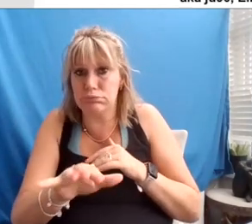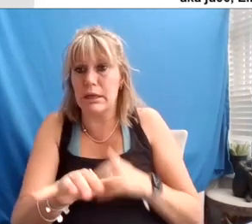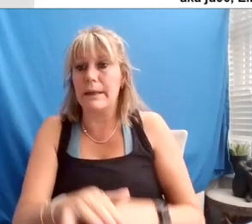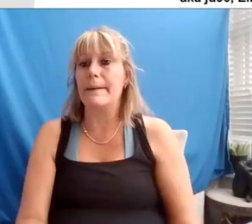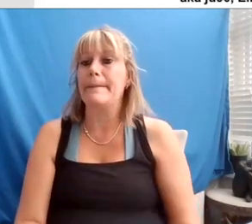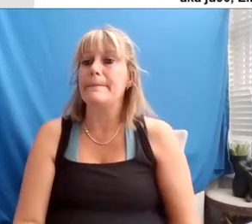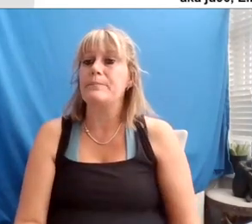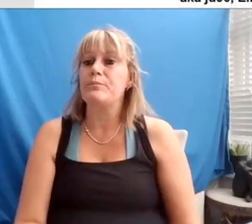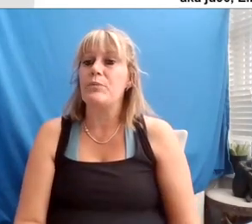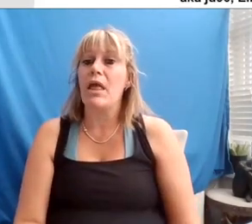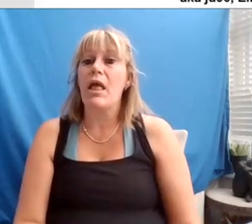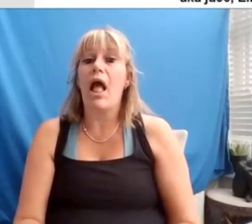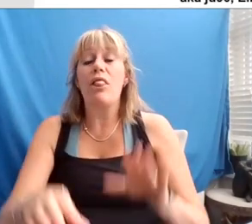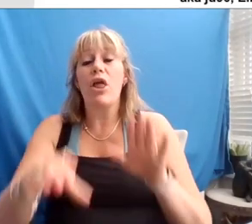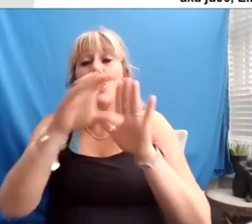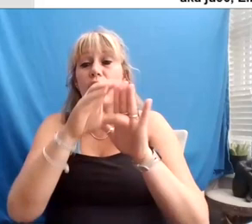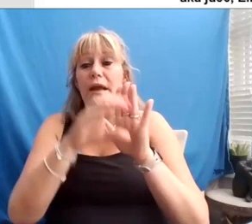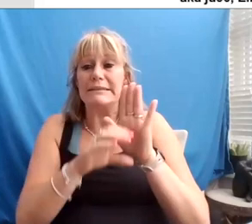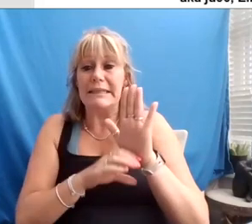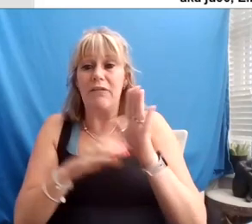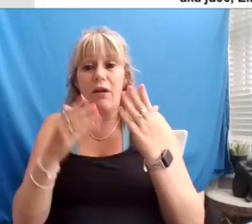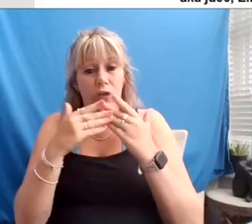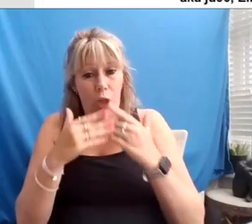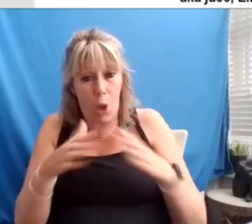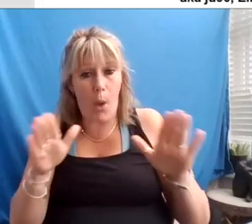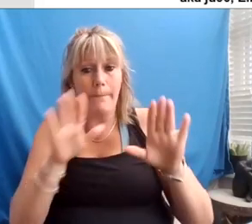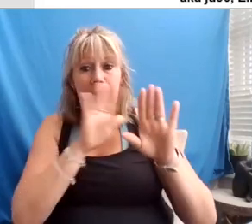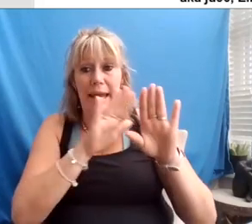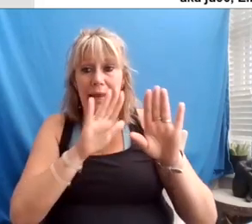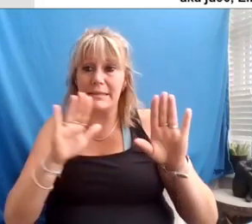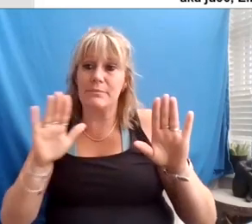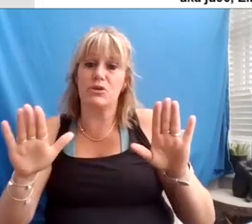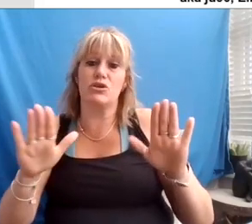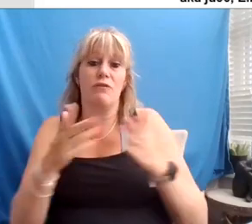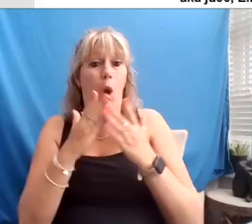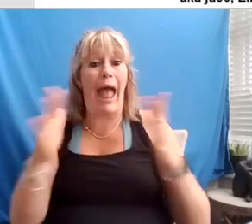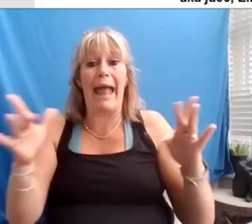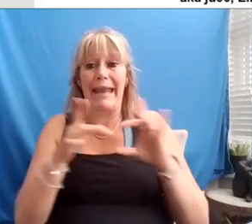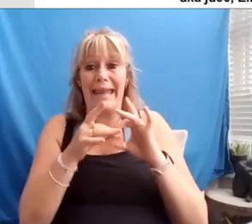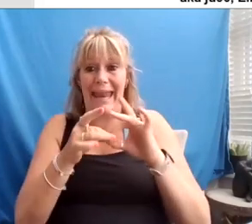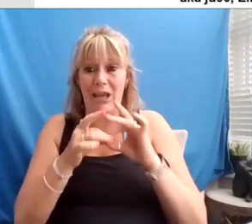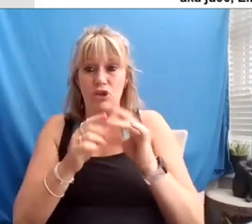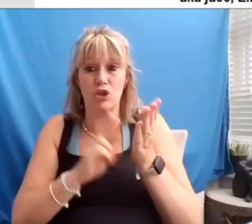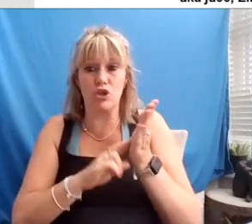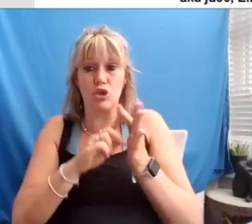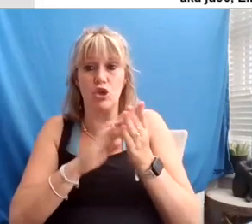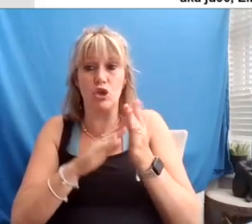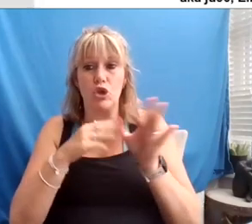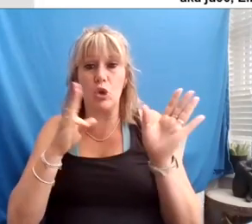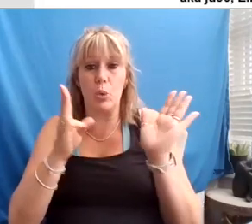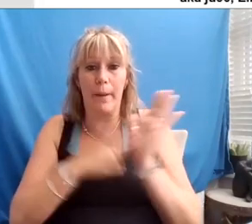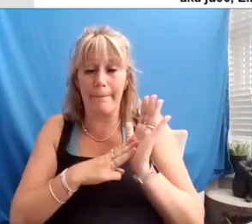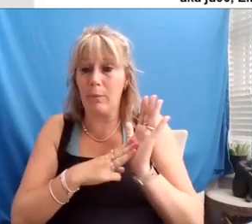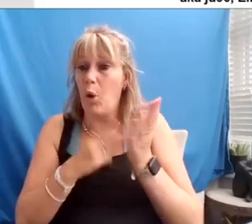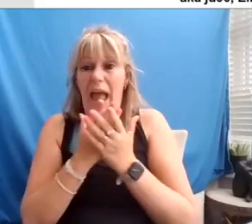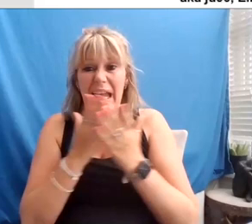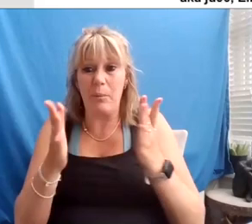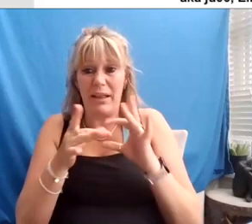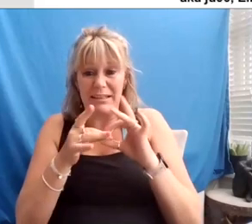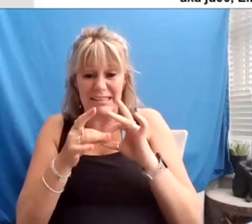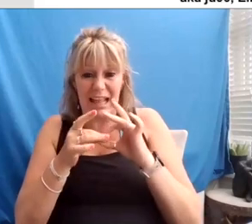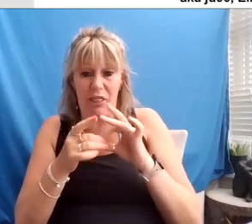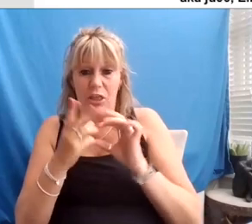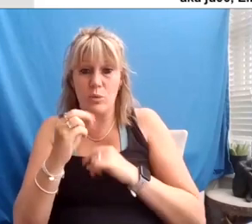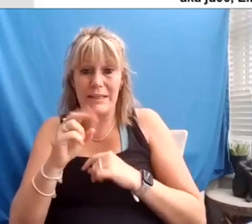And the criteria for the open is if you've got any kind of connection with Newham or any kind of connection with Together